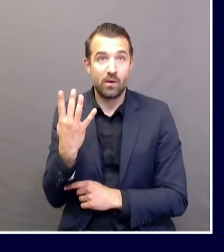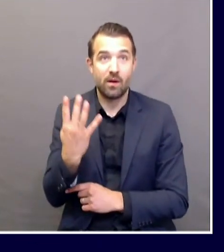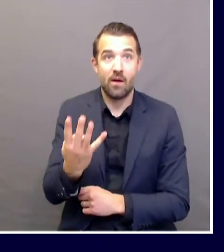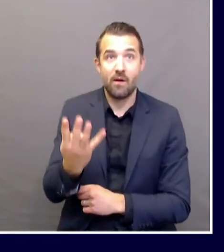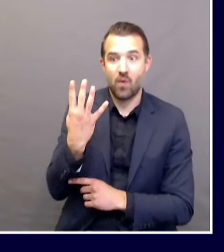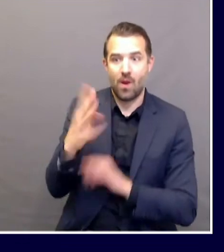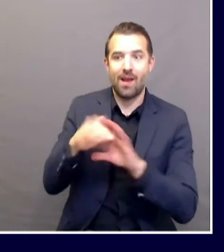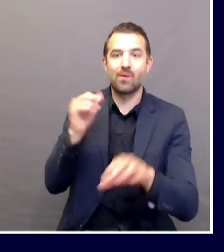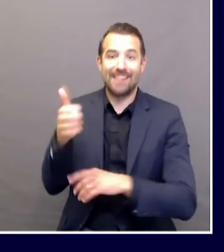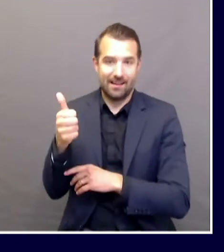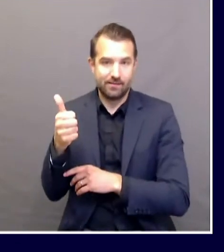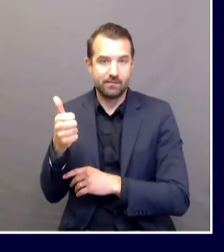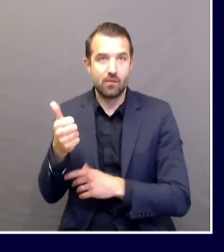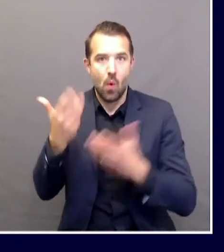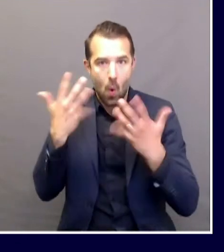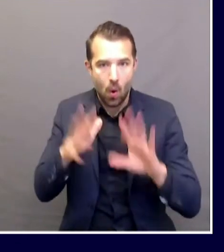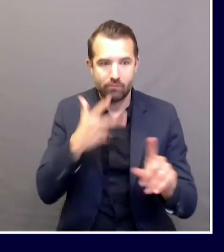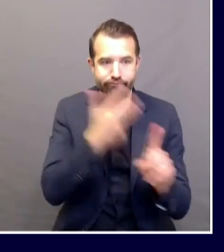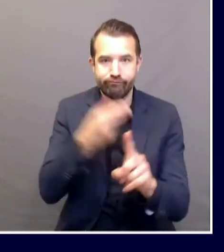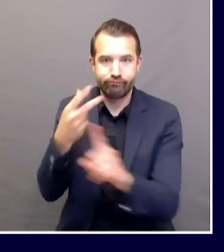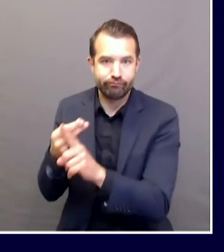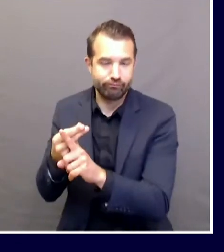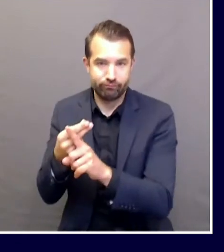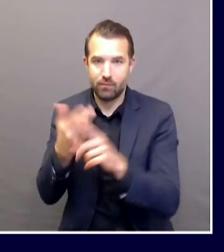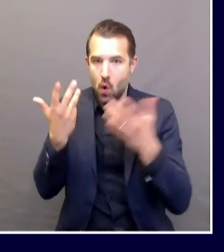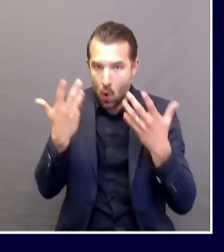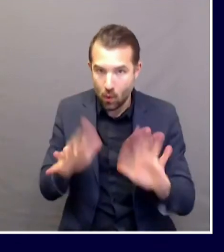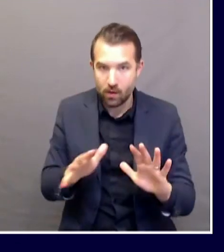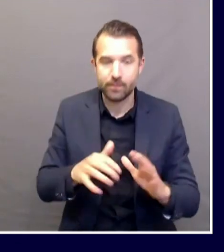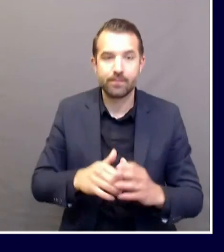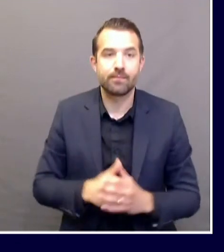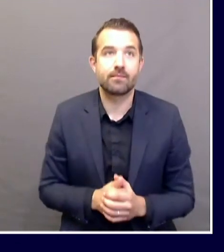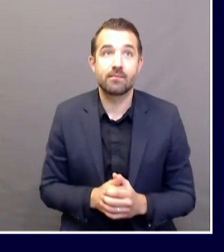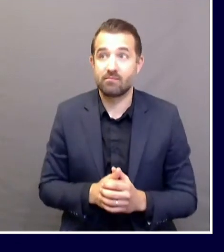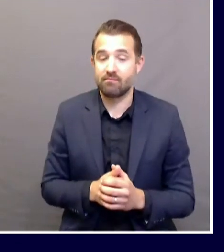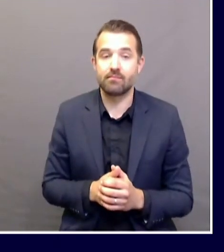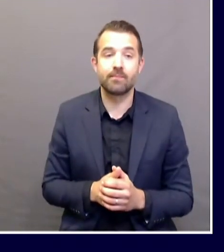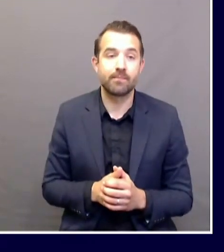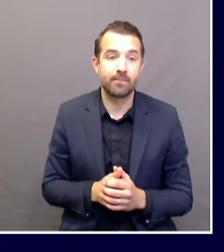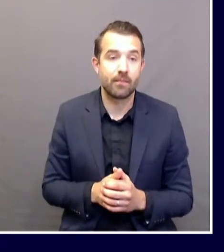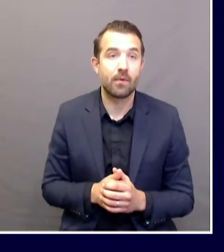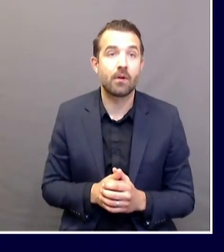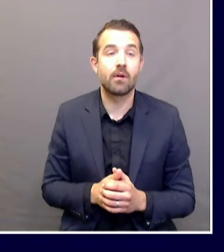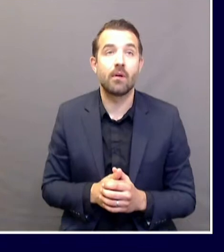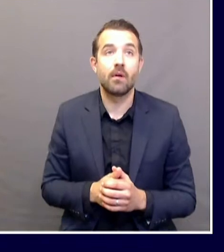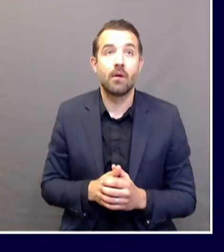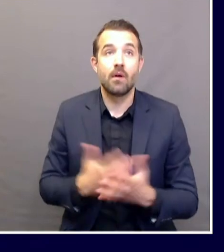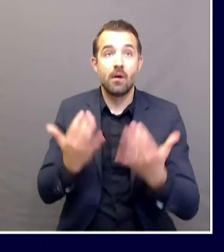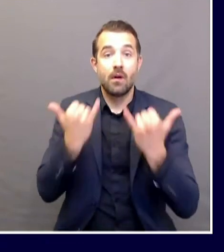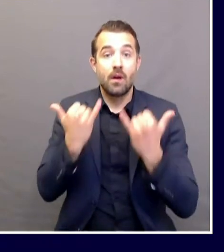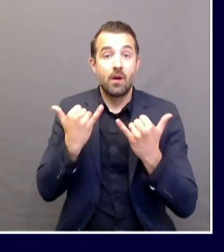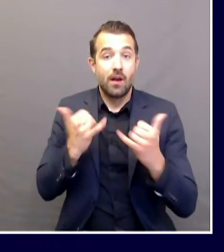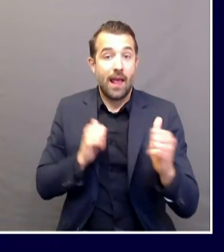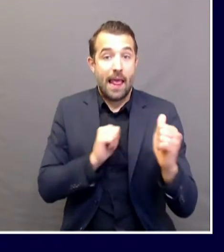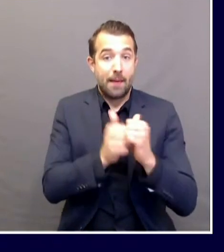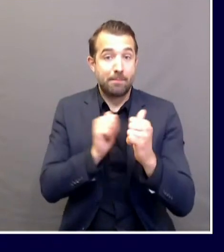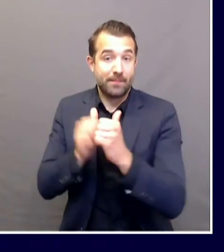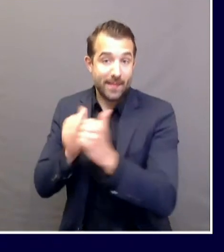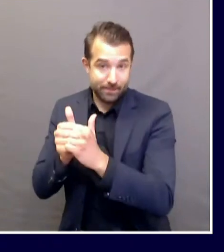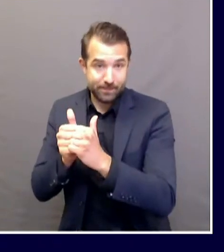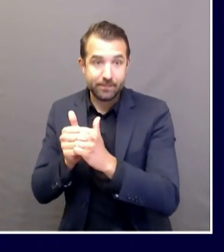gotten the shots they need. Now, I wanted to take a moment to provide an update around something we talked a bit about on